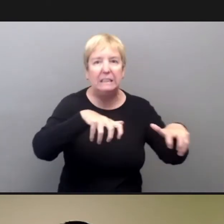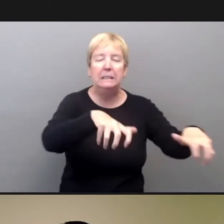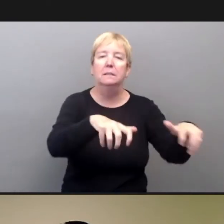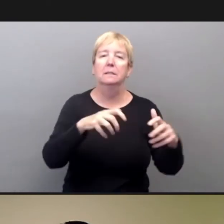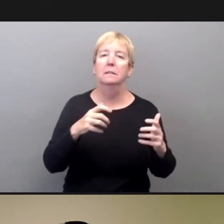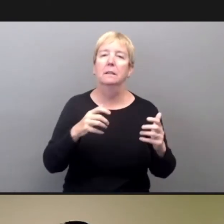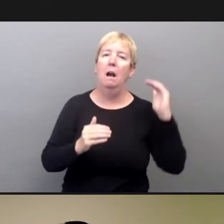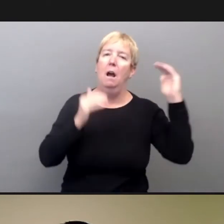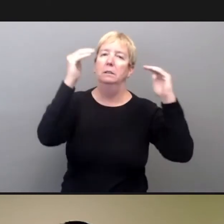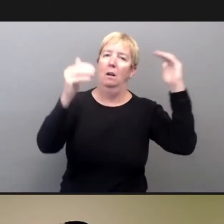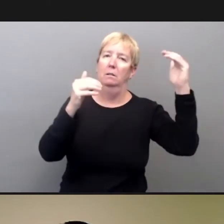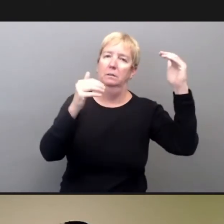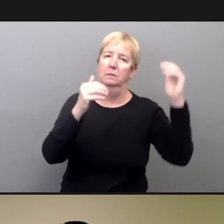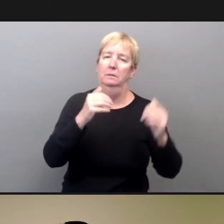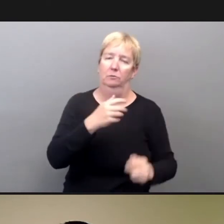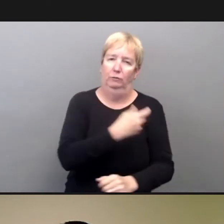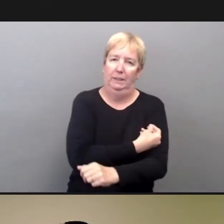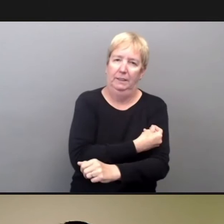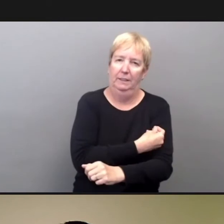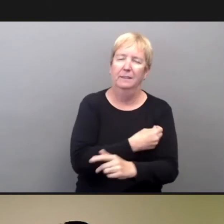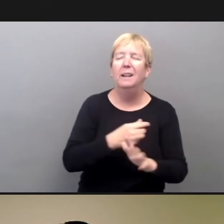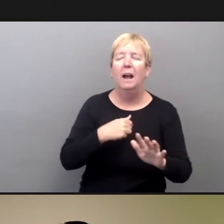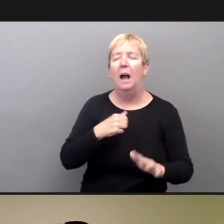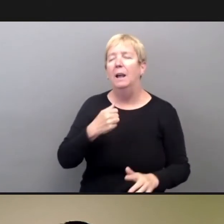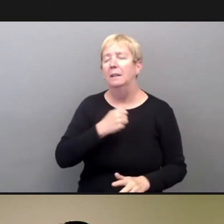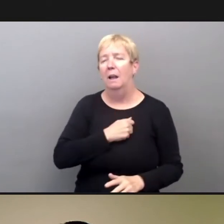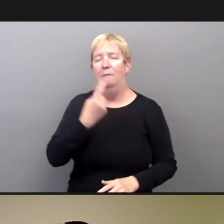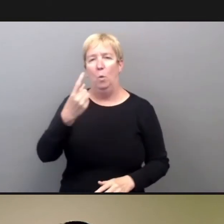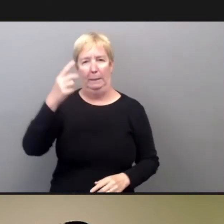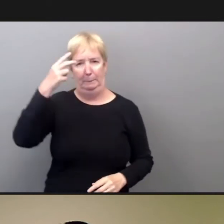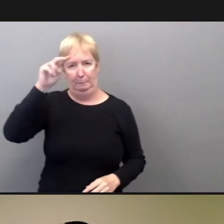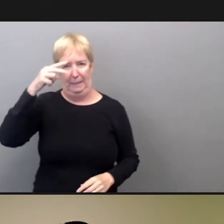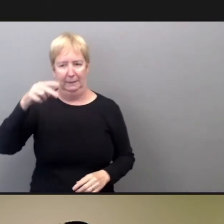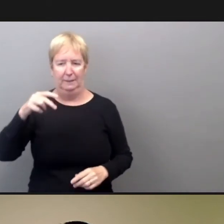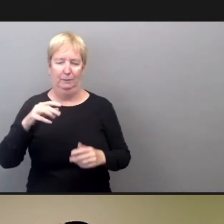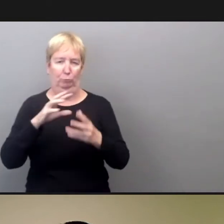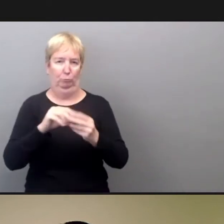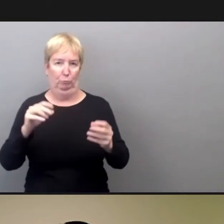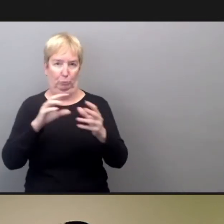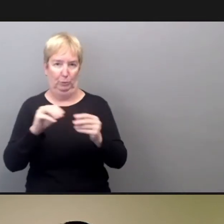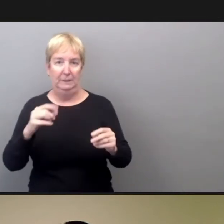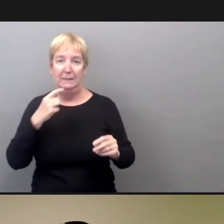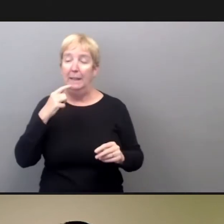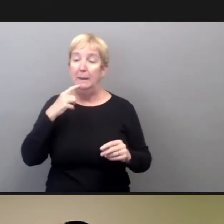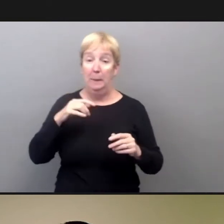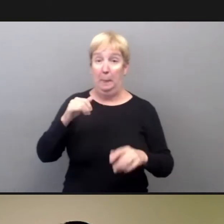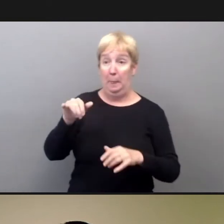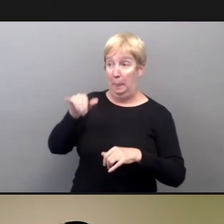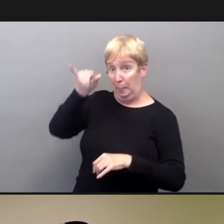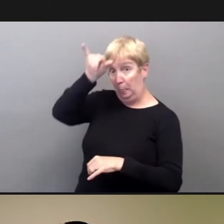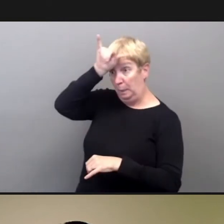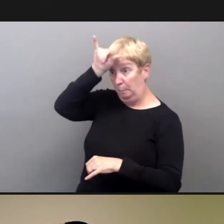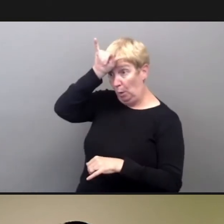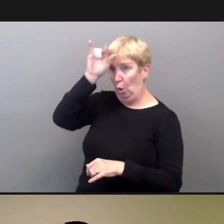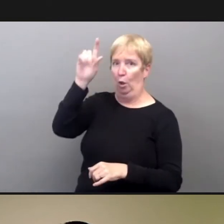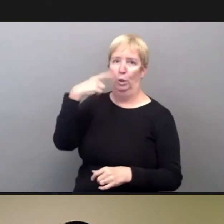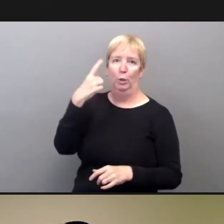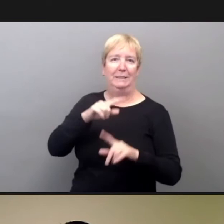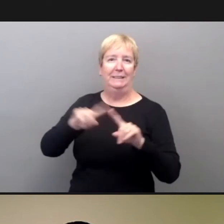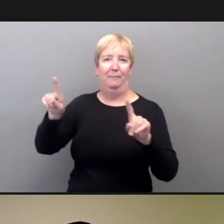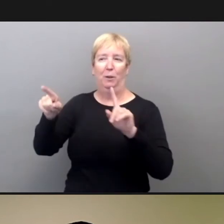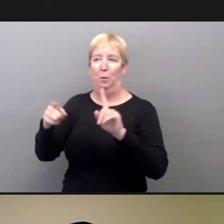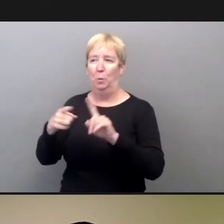is a Mexican proverb, and it says, the bull always looks different when you enter the ring. So I guess I'm not as interested in